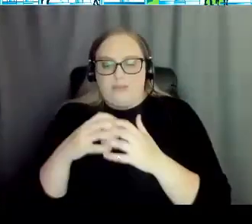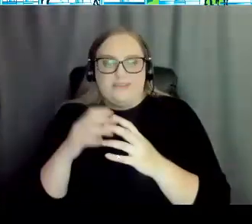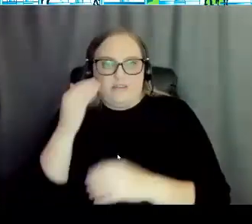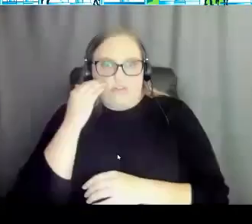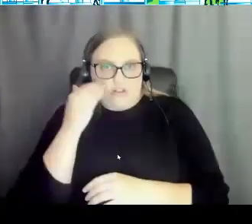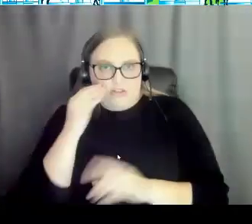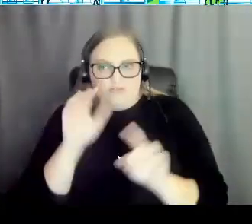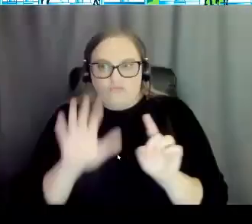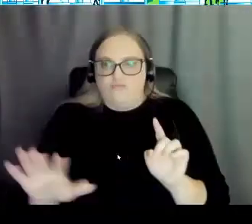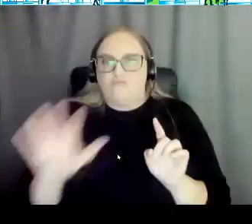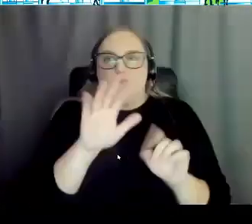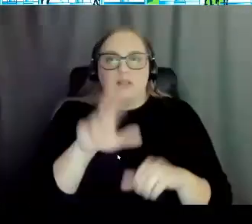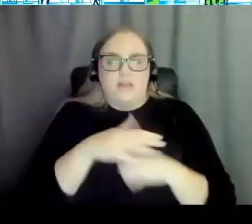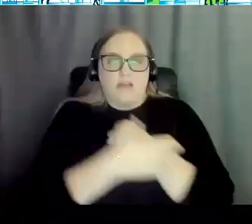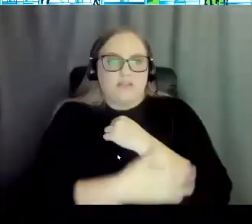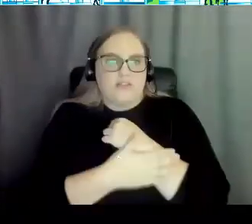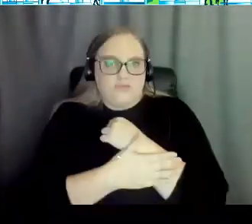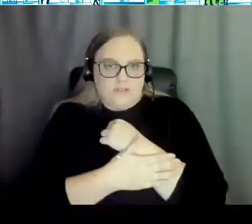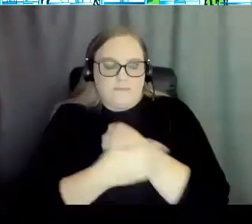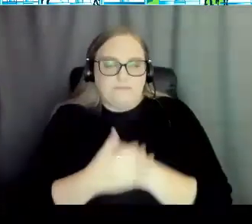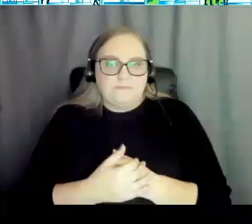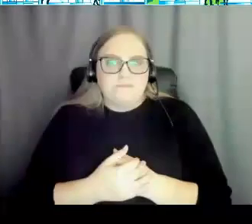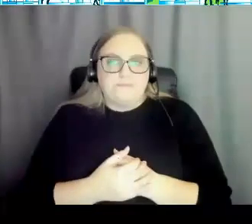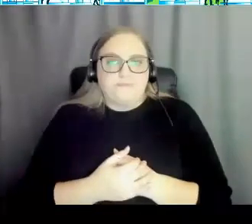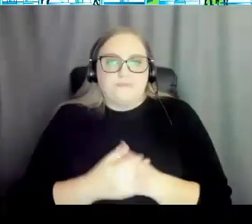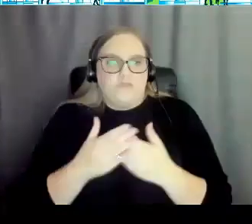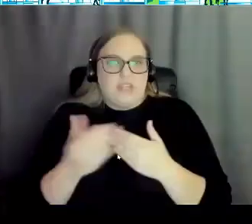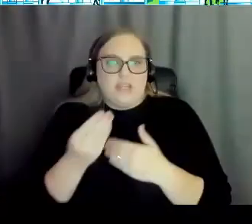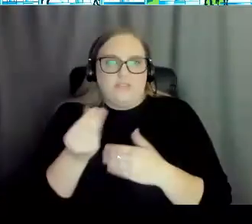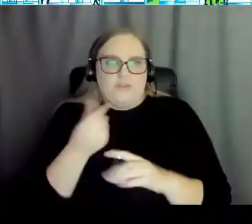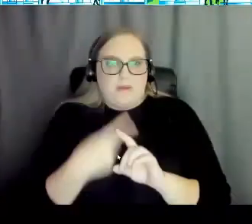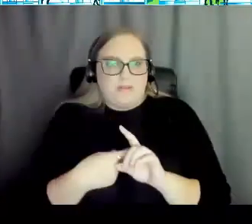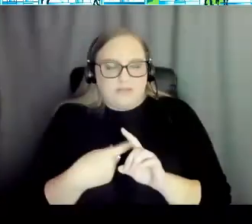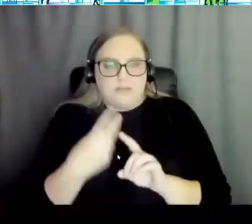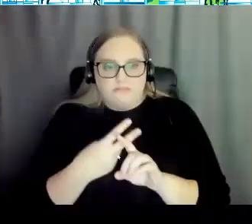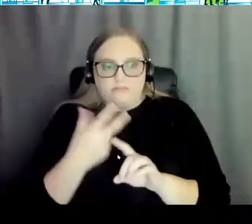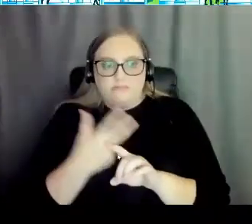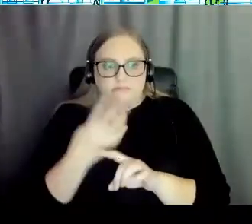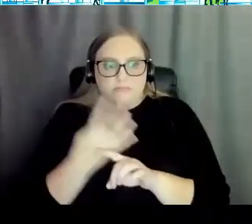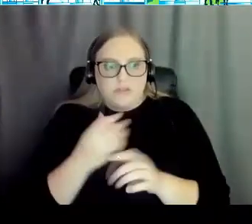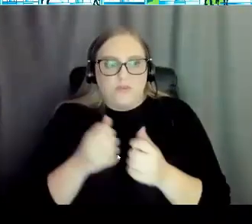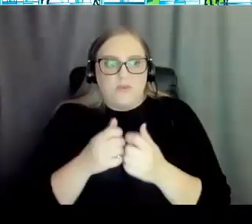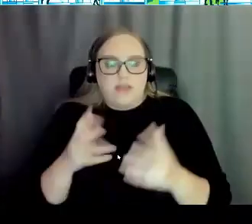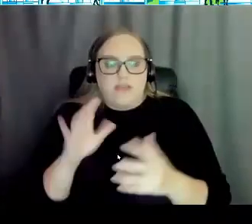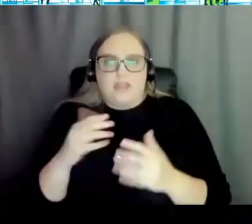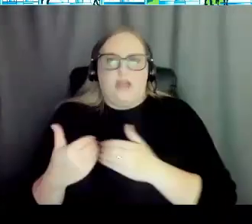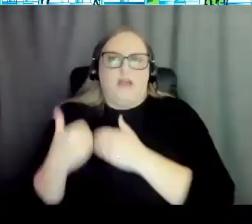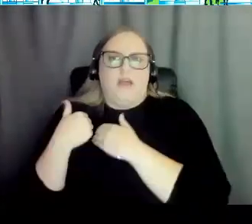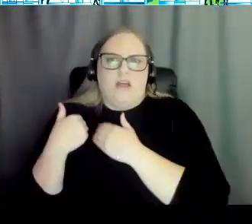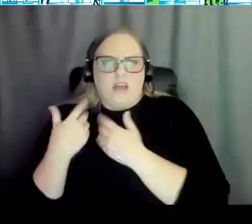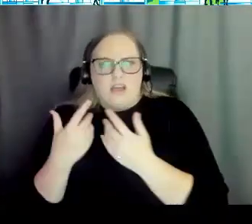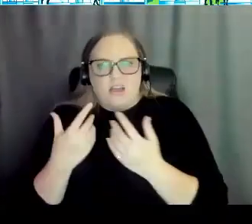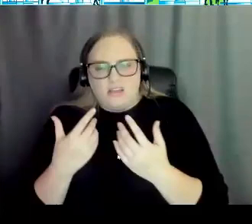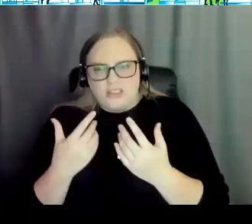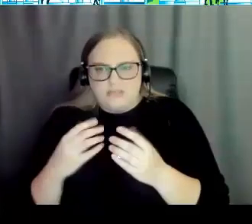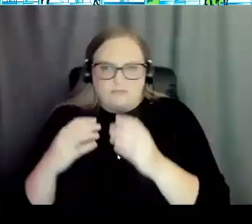the country right now for the next few months without having that burdensome question of, would you like to host